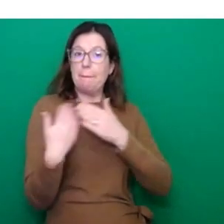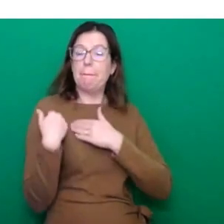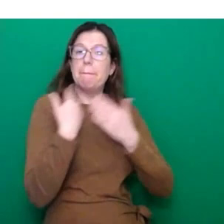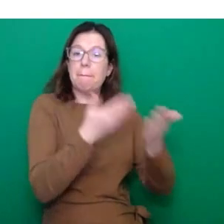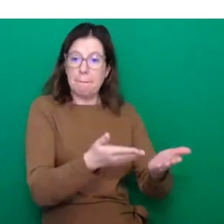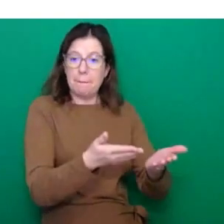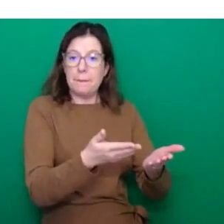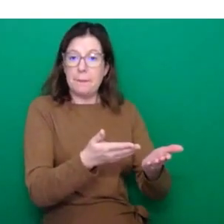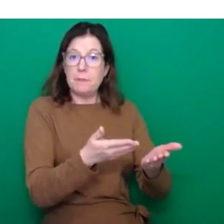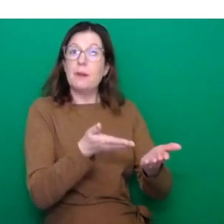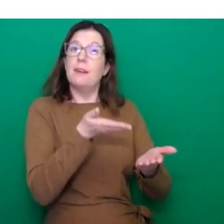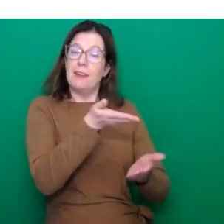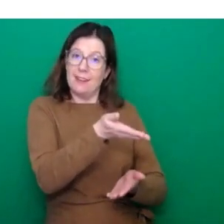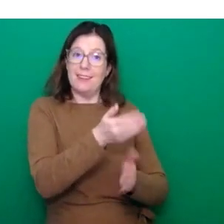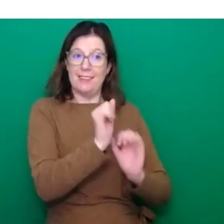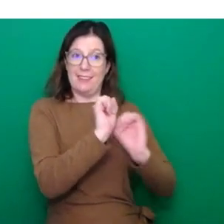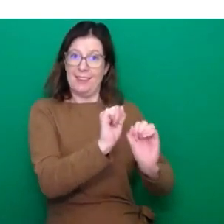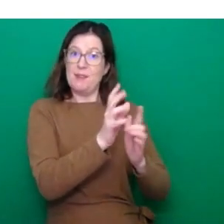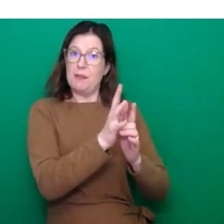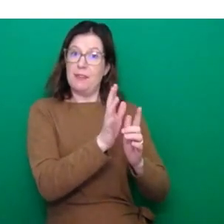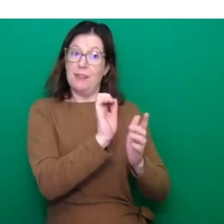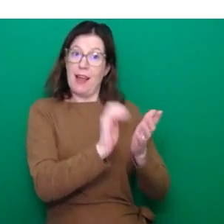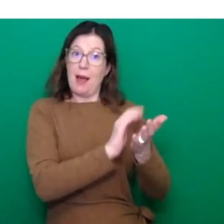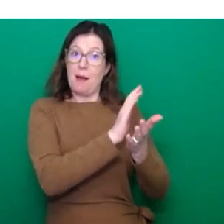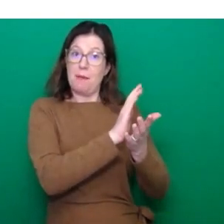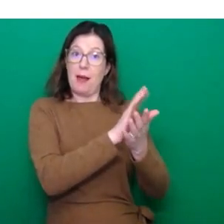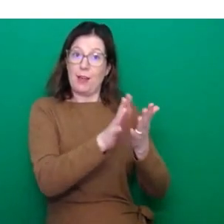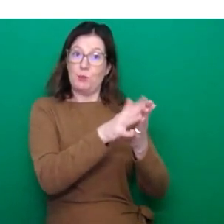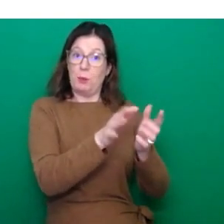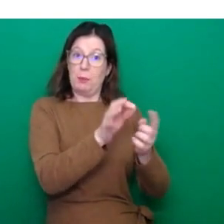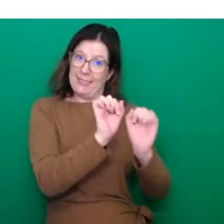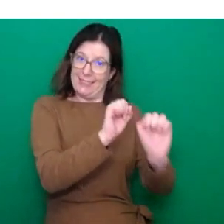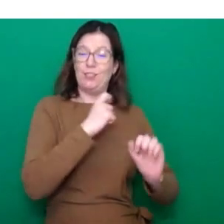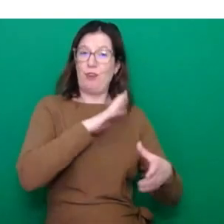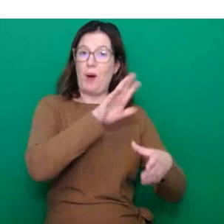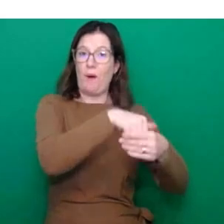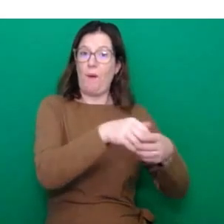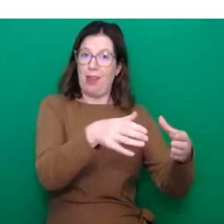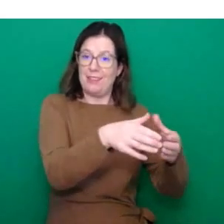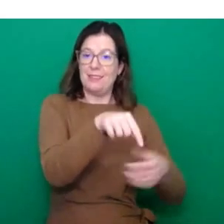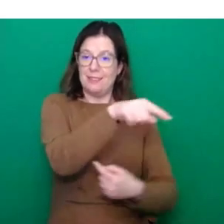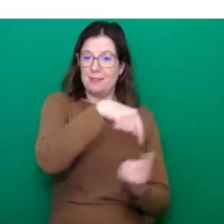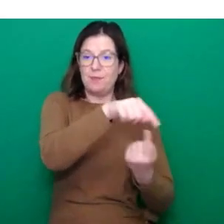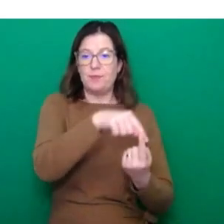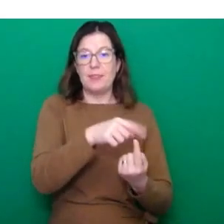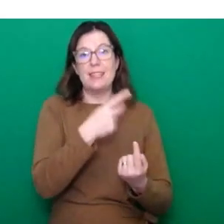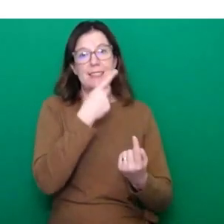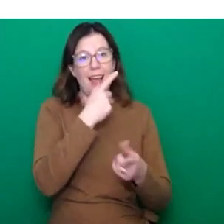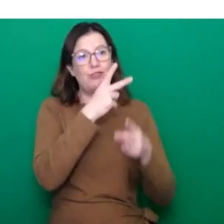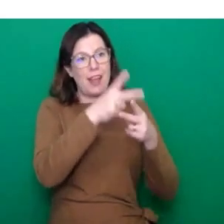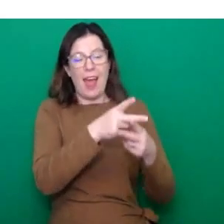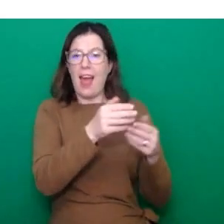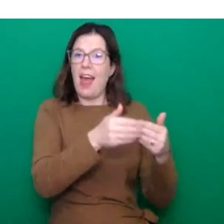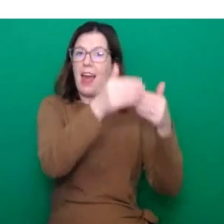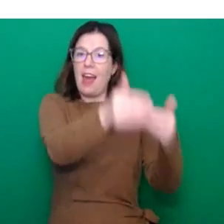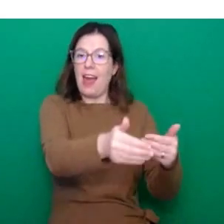my understanding is what that role is then part of once they're in that secondary care, kind of liaising with, like they